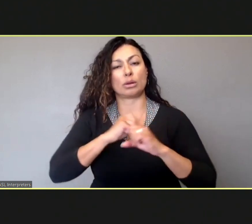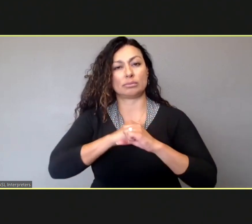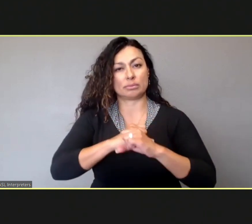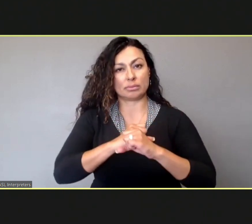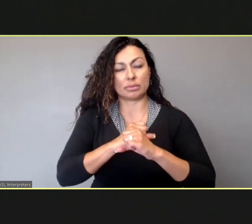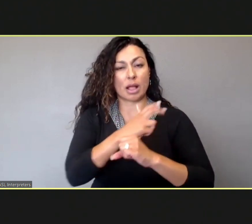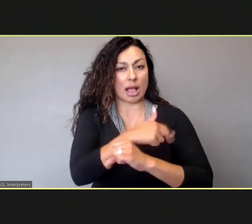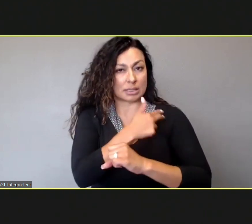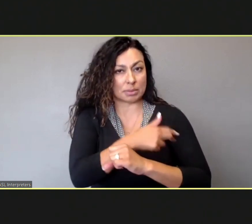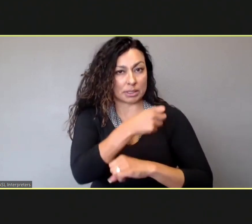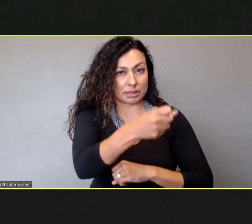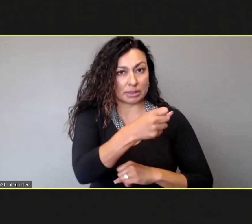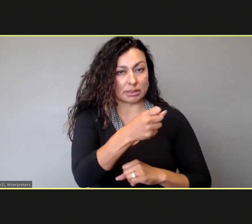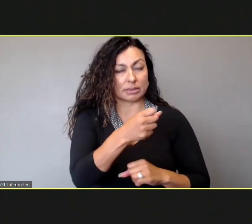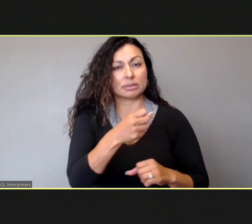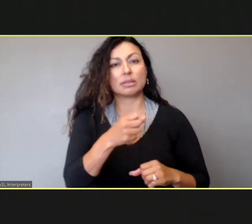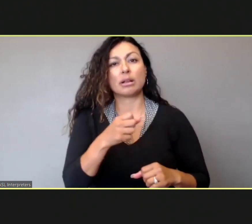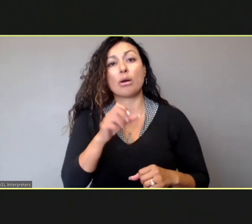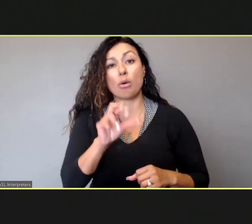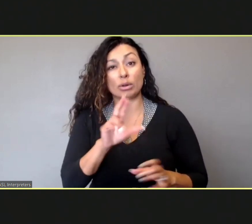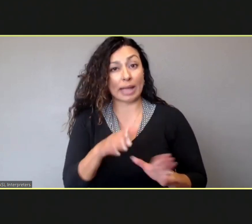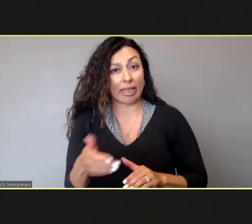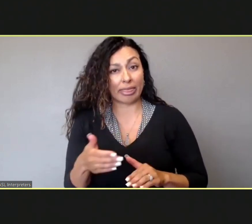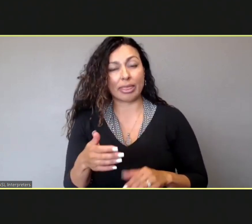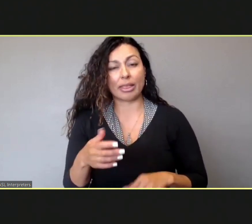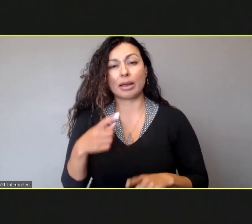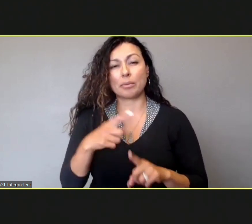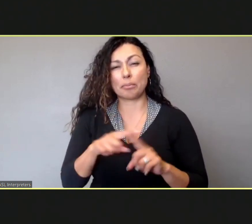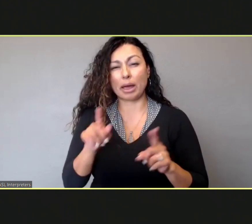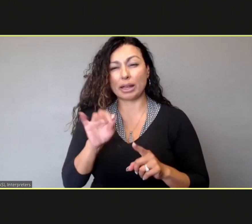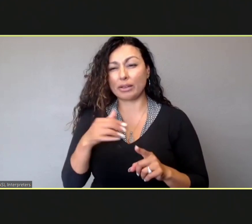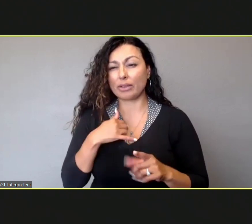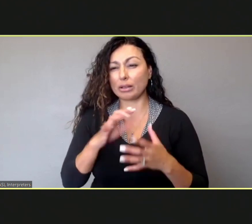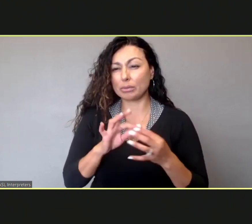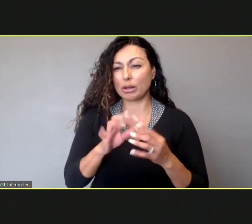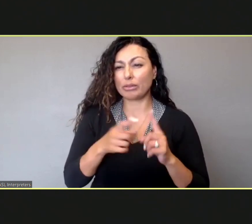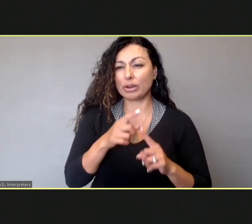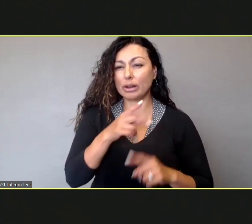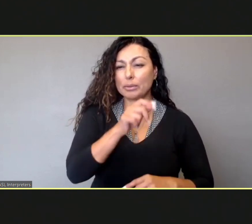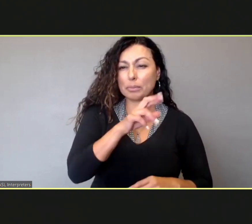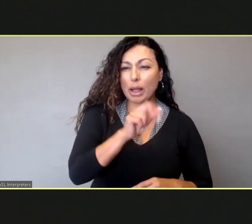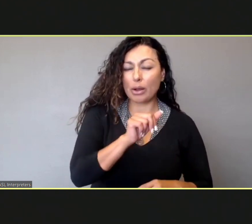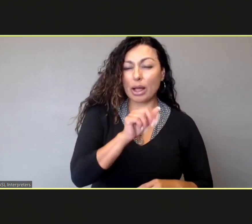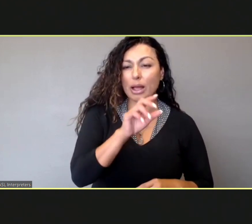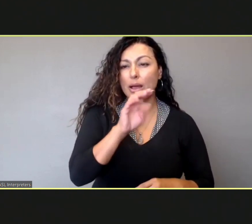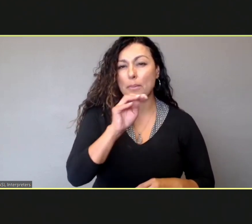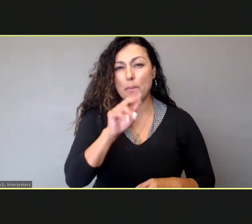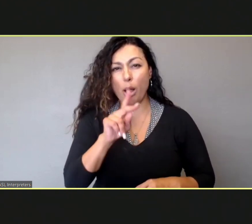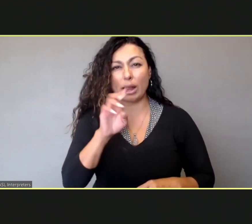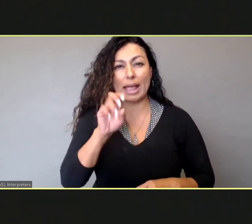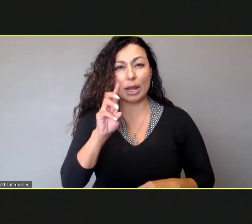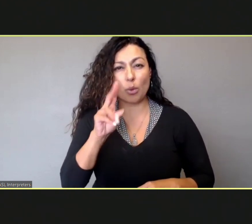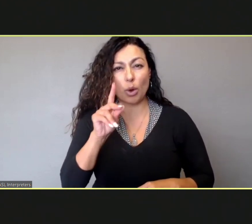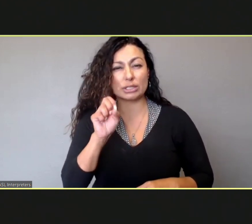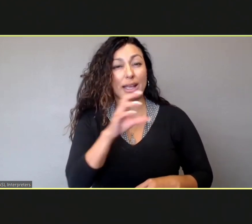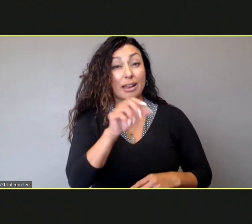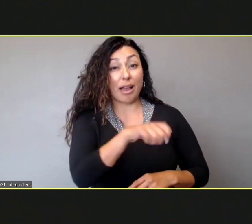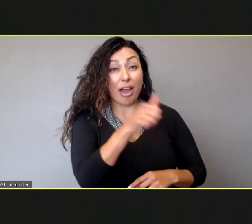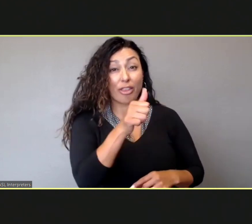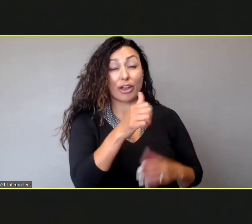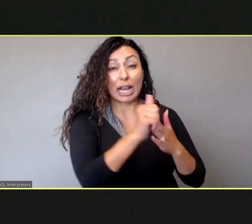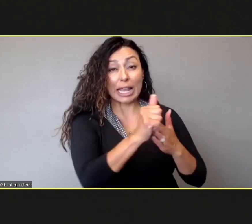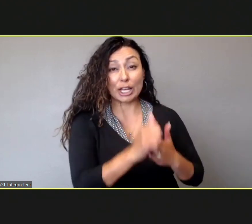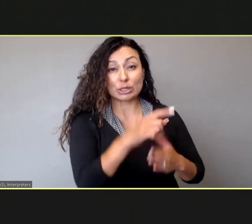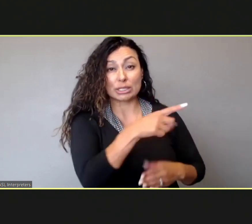death. But I think if I spoke for Mike Edwards and Laura Parahone and other leaders at DOH and myself for